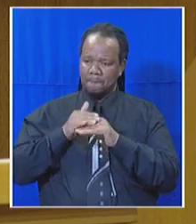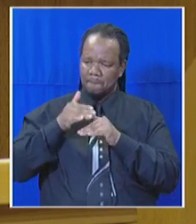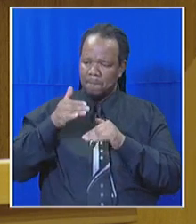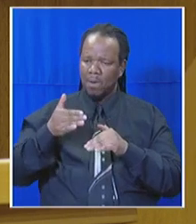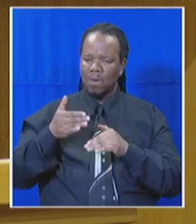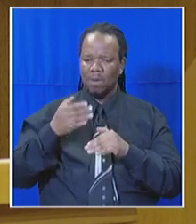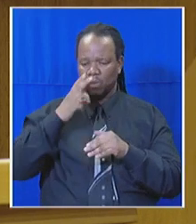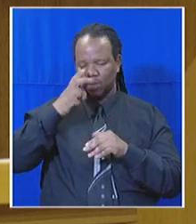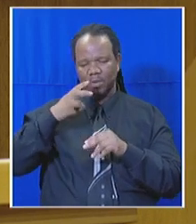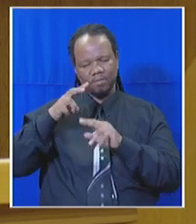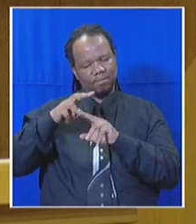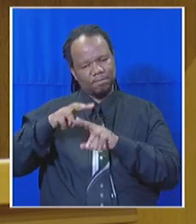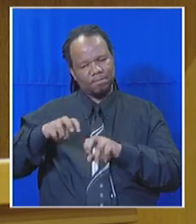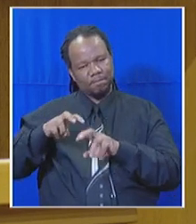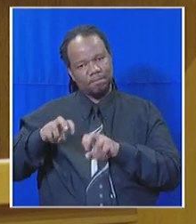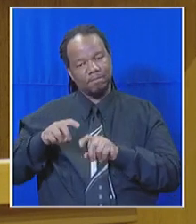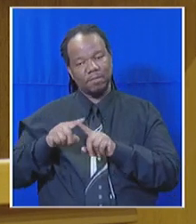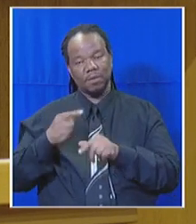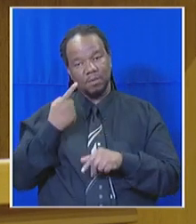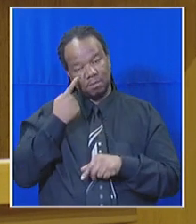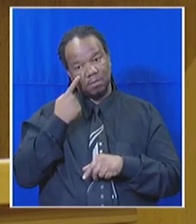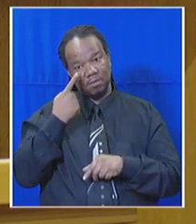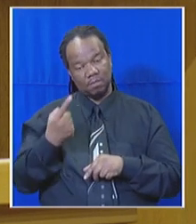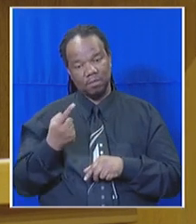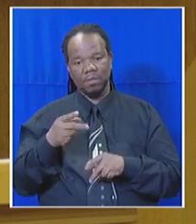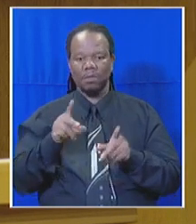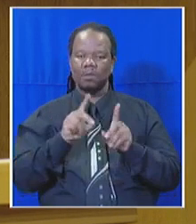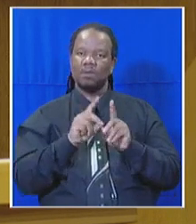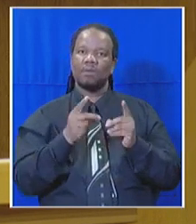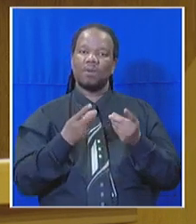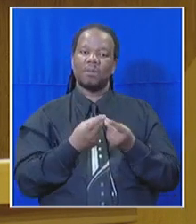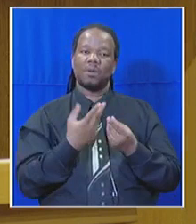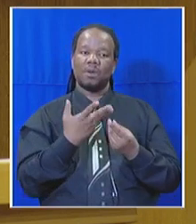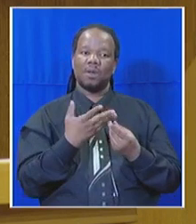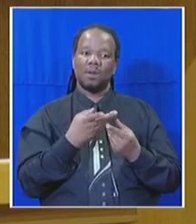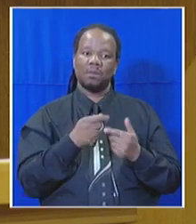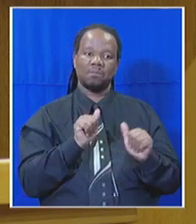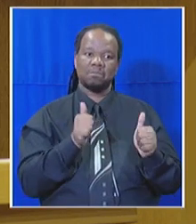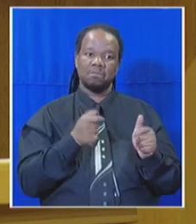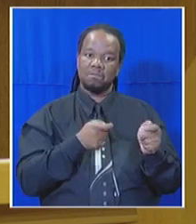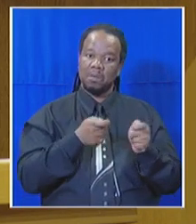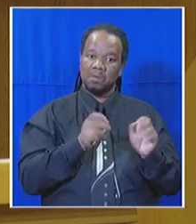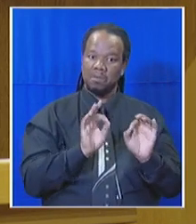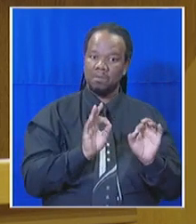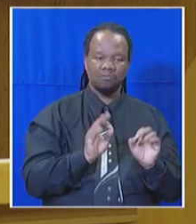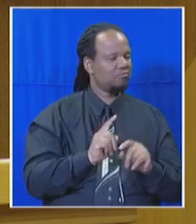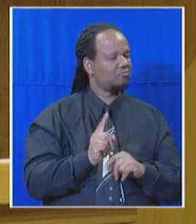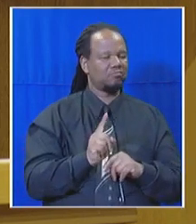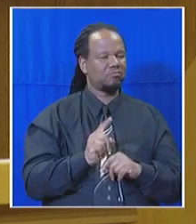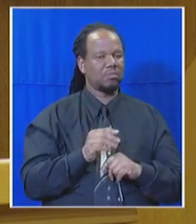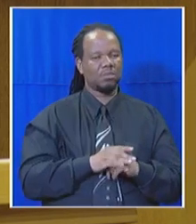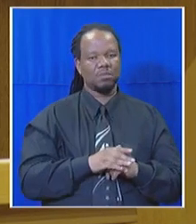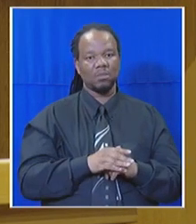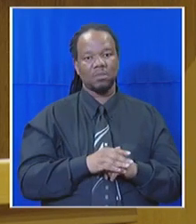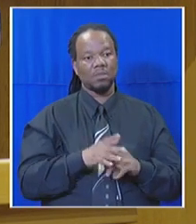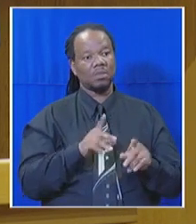in most instances evident of a department that is not being managed properly. In terms of the department's performance, the